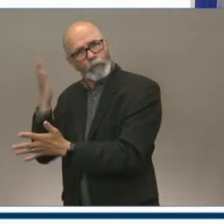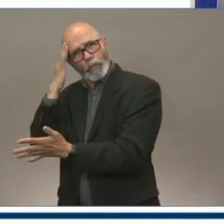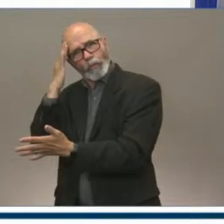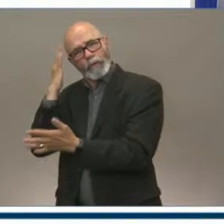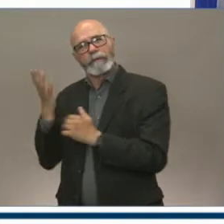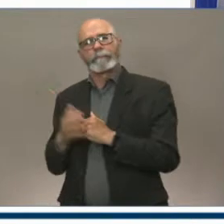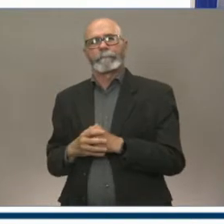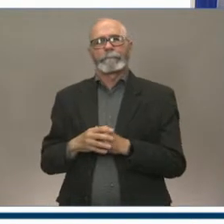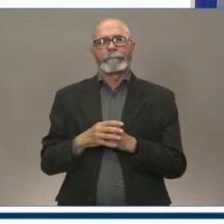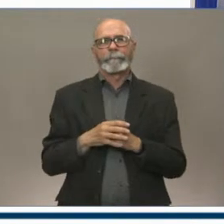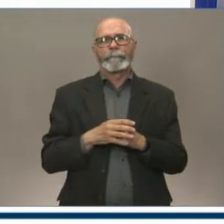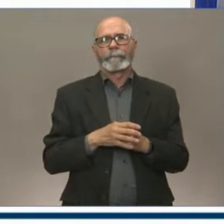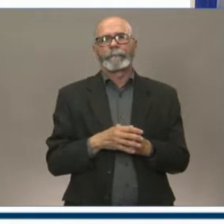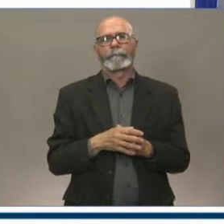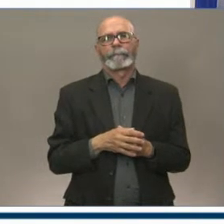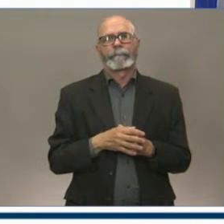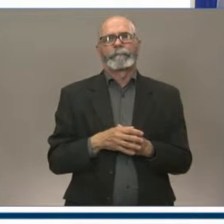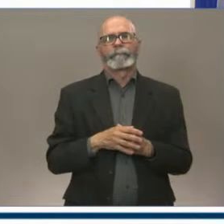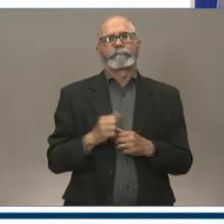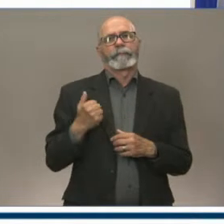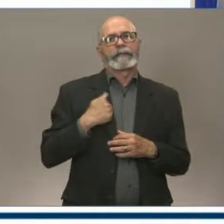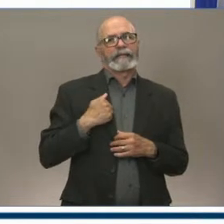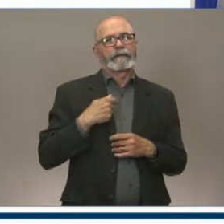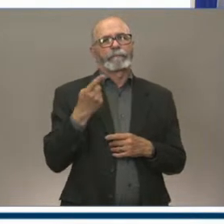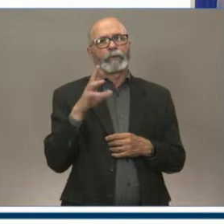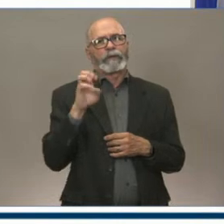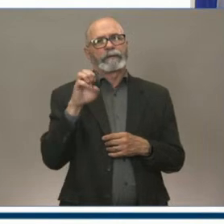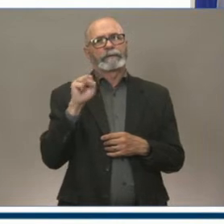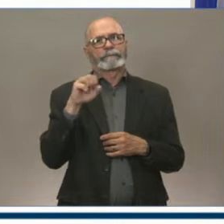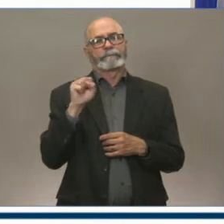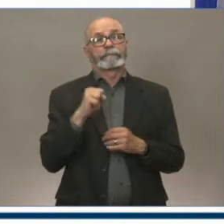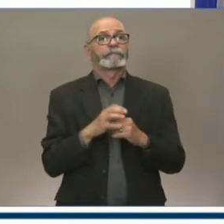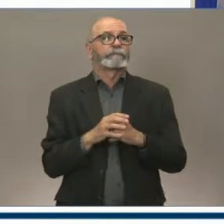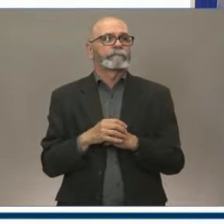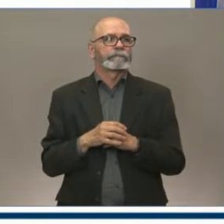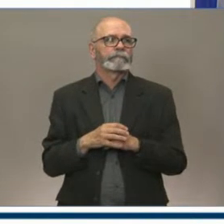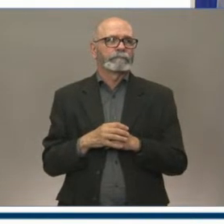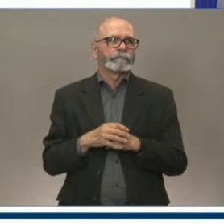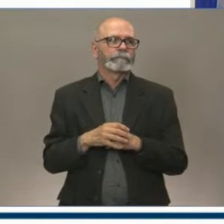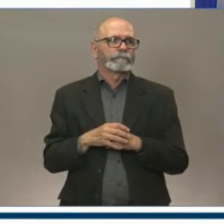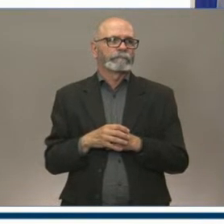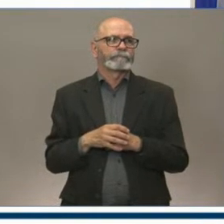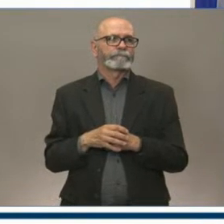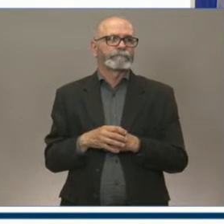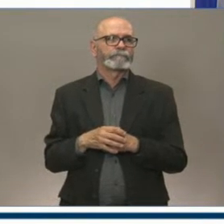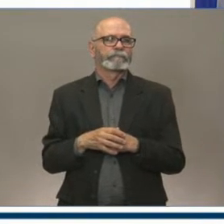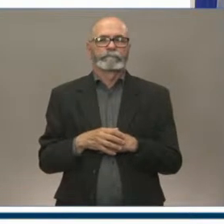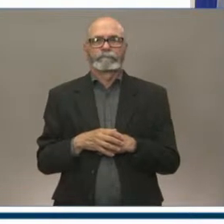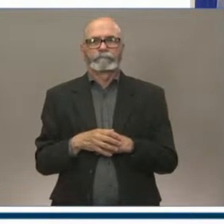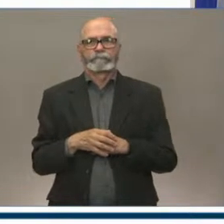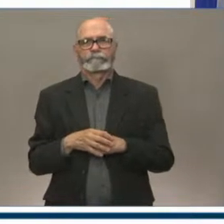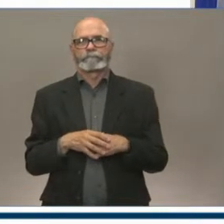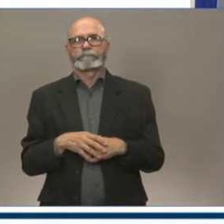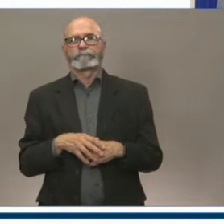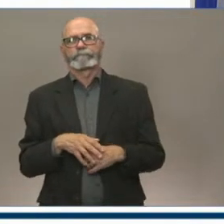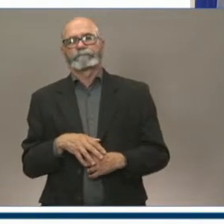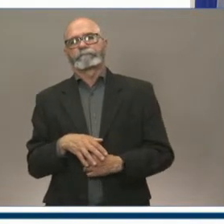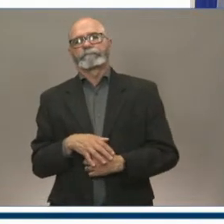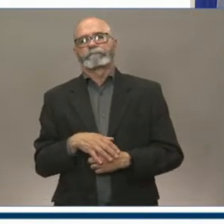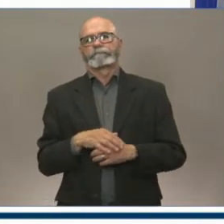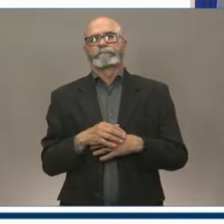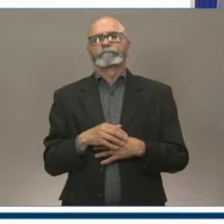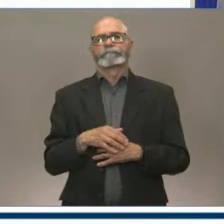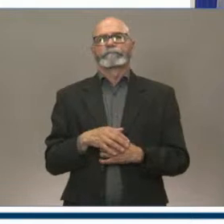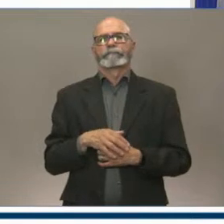Next, we'll go to Keith Doucette from the Canadian Press. Go ahead, Keith. Yes, Prime Minister Trudeau announced today that the province had